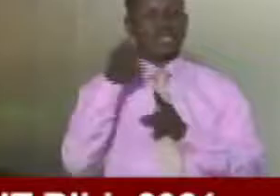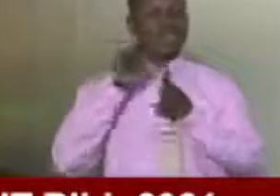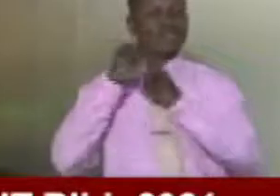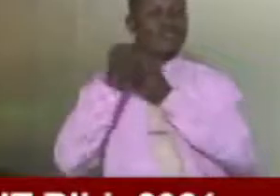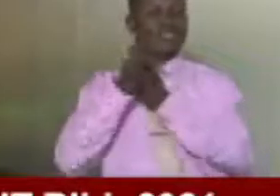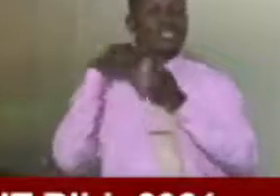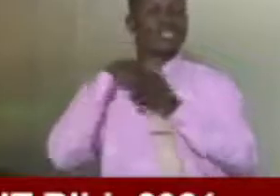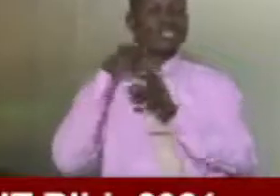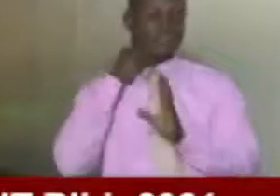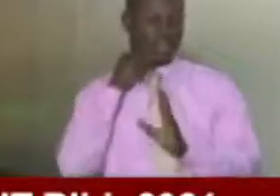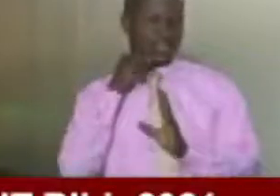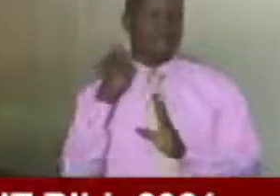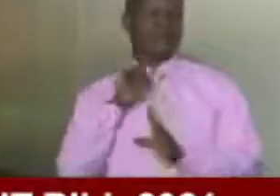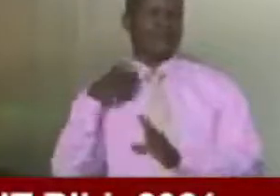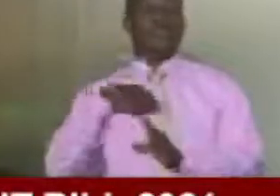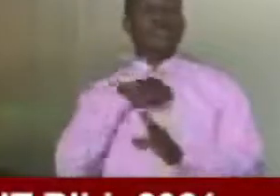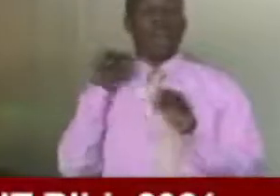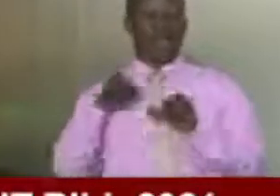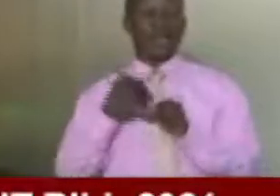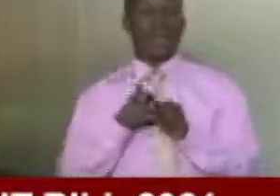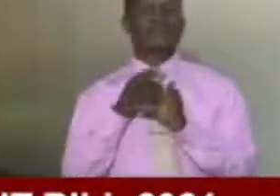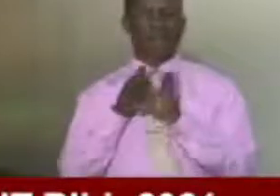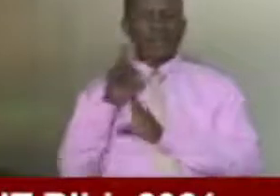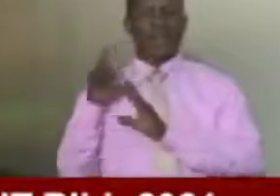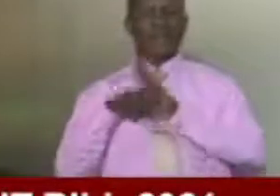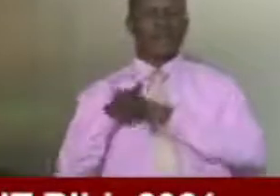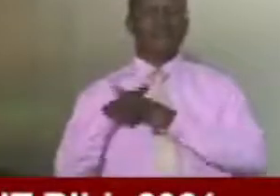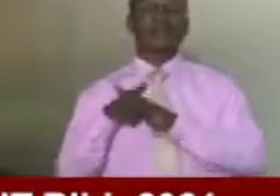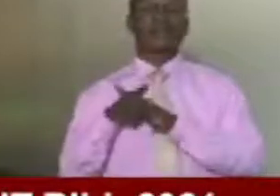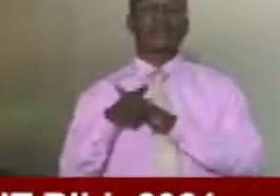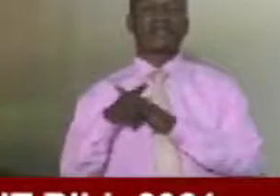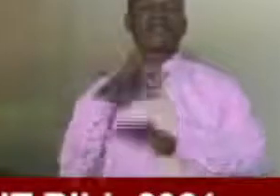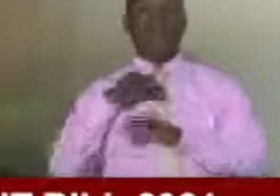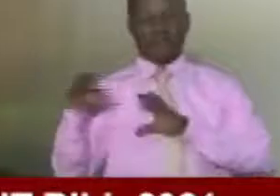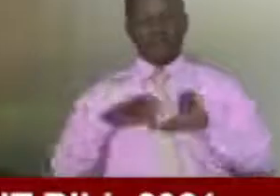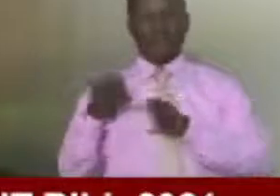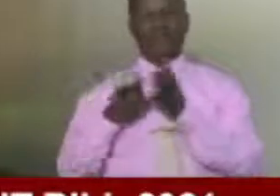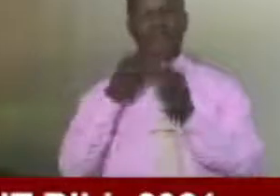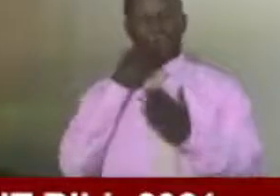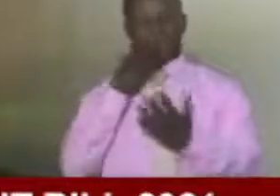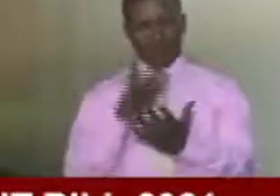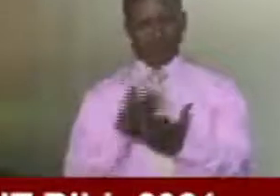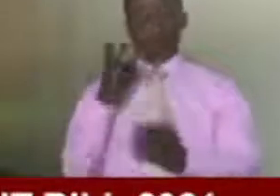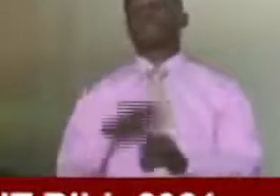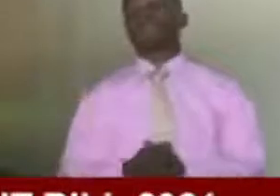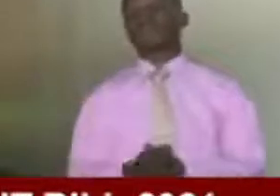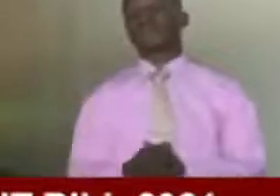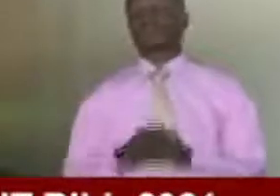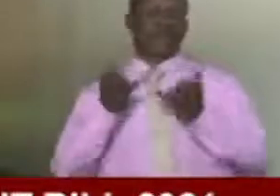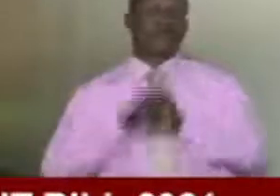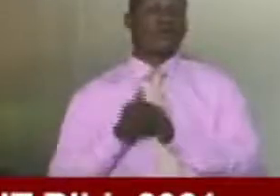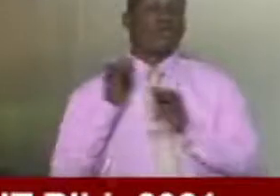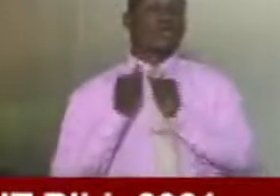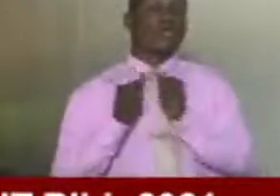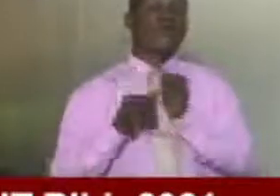Nigeria where we can have direct primaries and where we can do it well. As we speak now, Sheun, which of the major